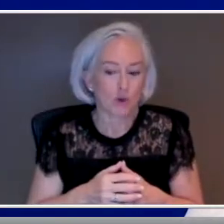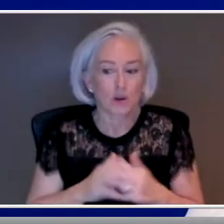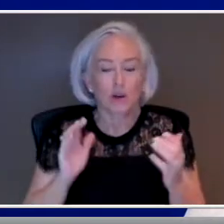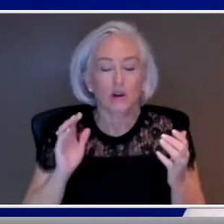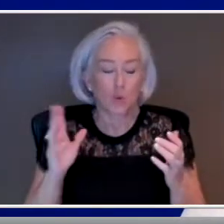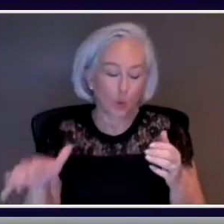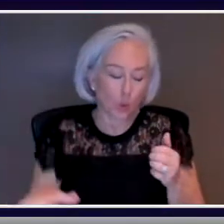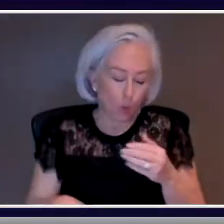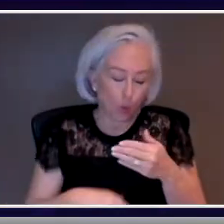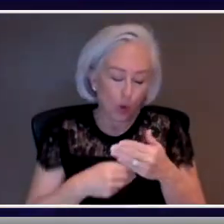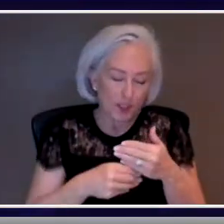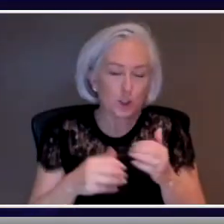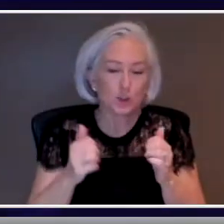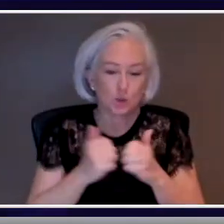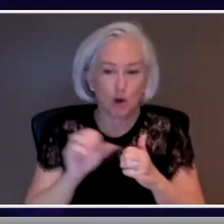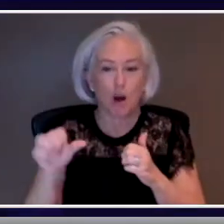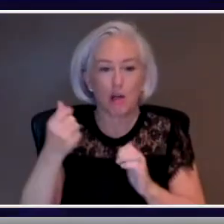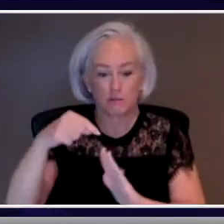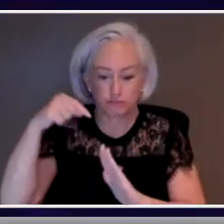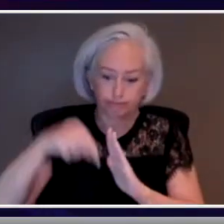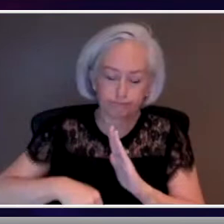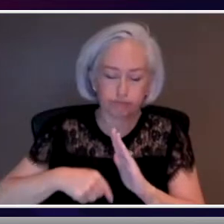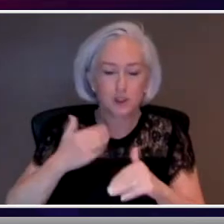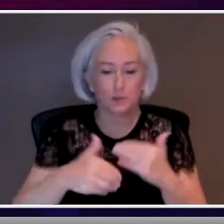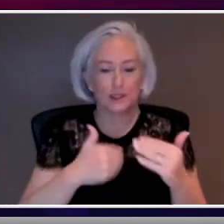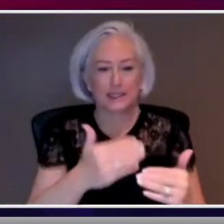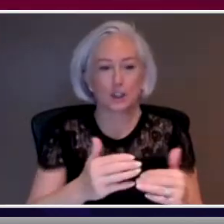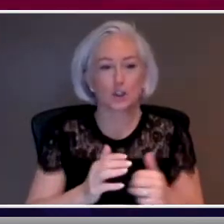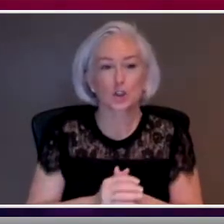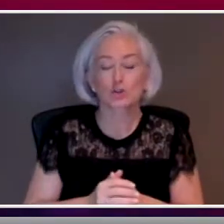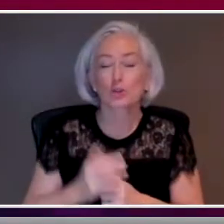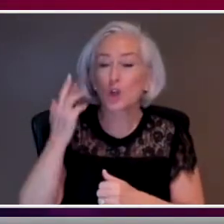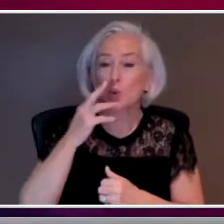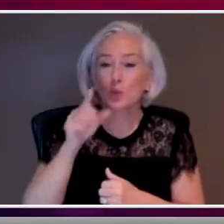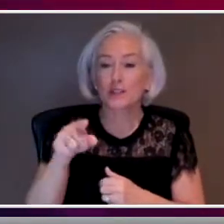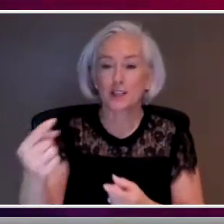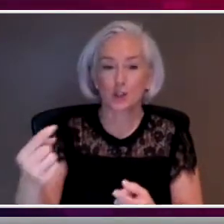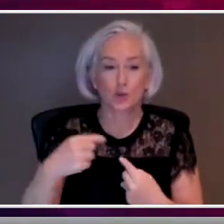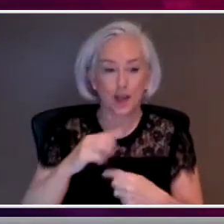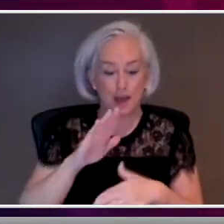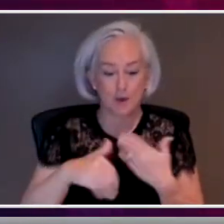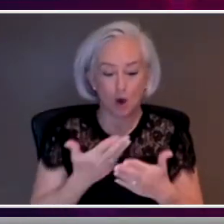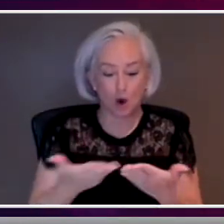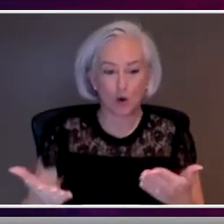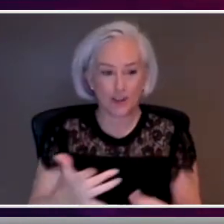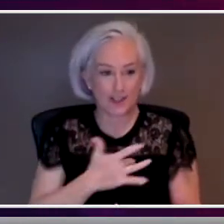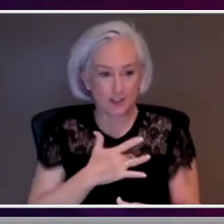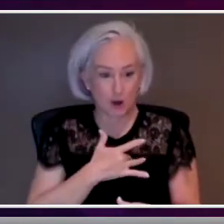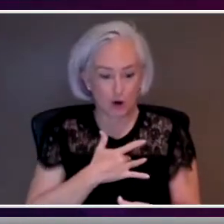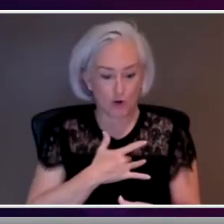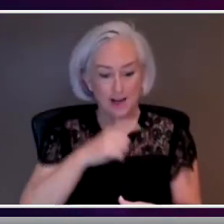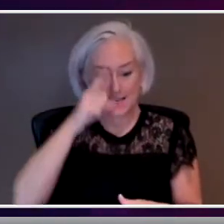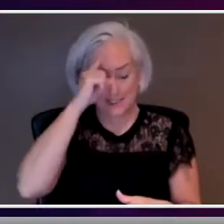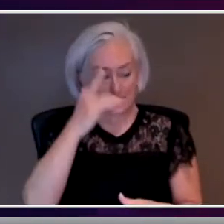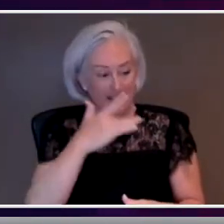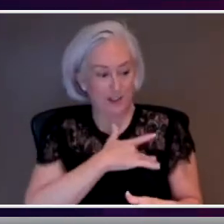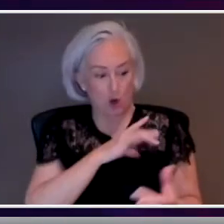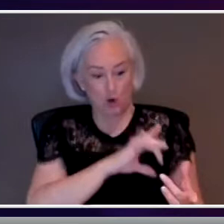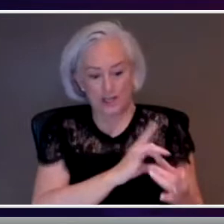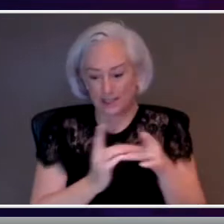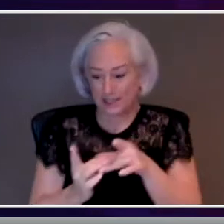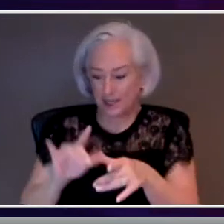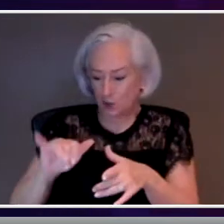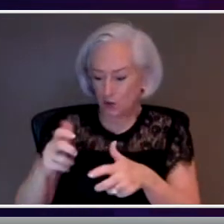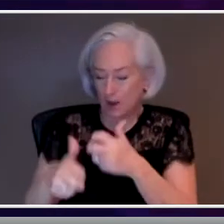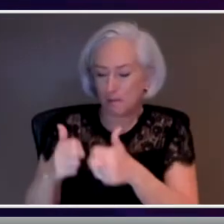problem. And the reason we have you on our program, All Things Heart, is because there's always a heart connection. I want to ask you, we've mentioned